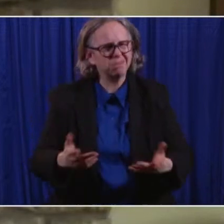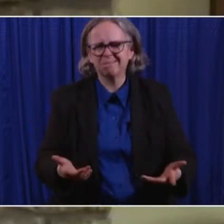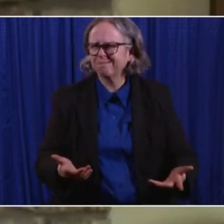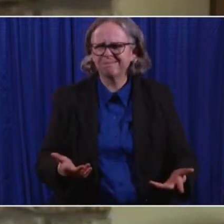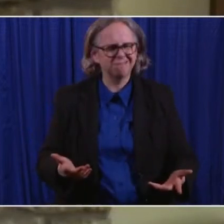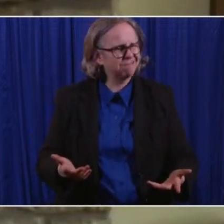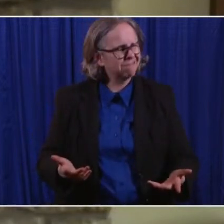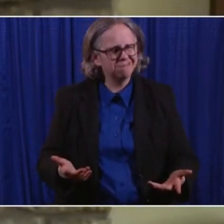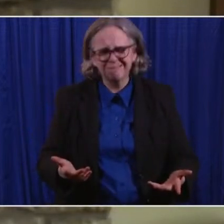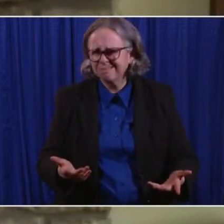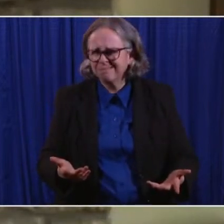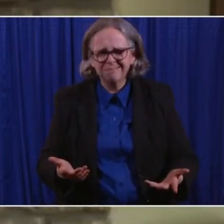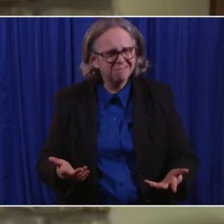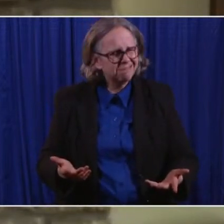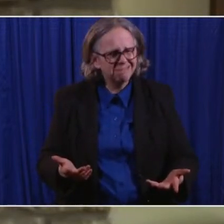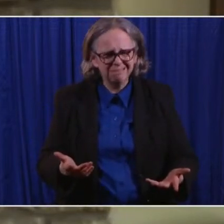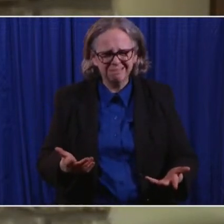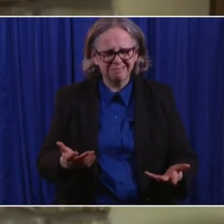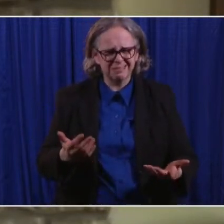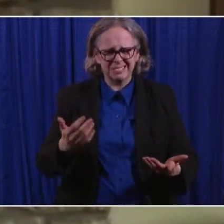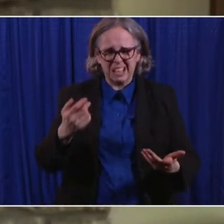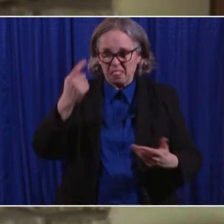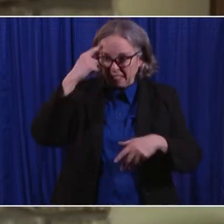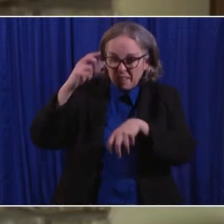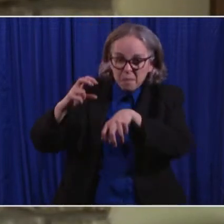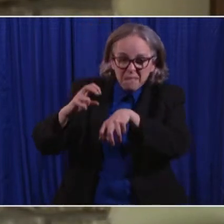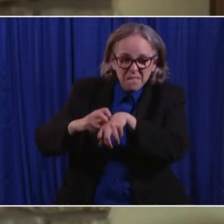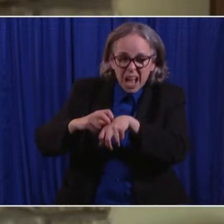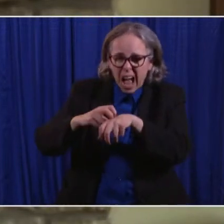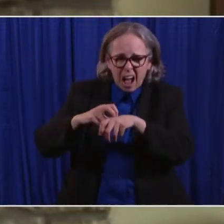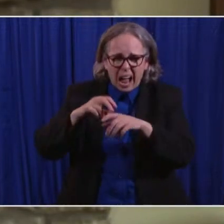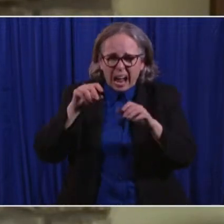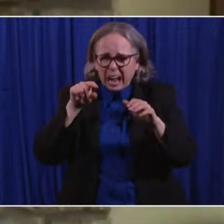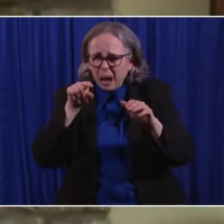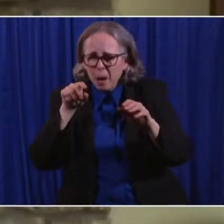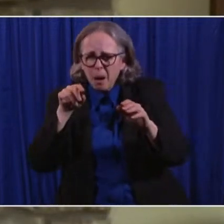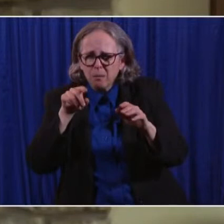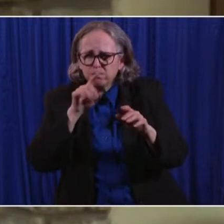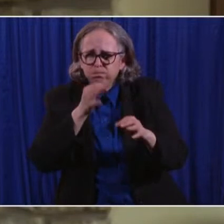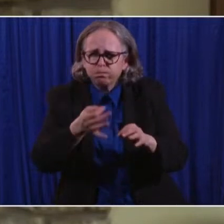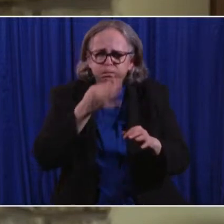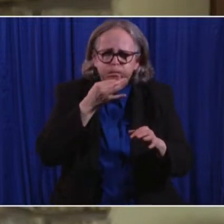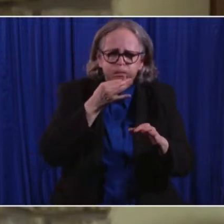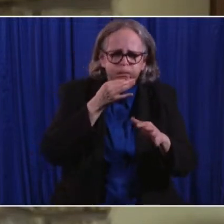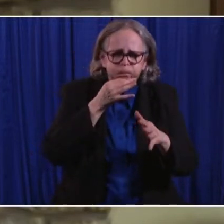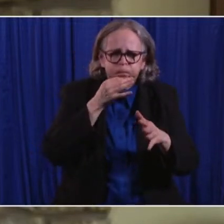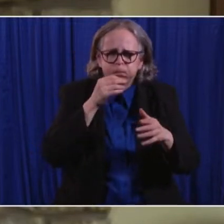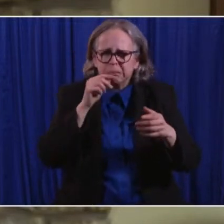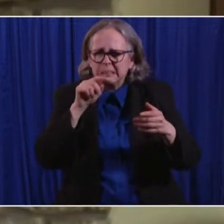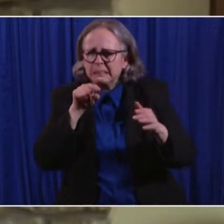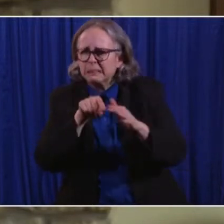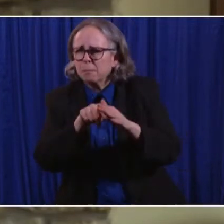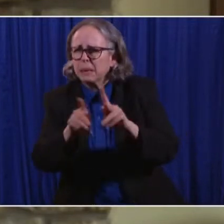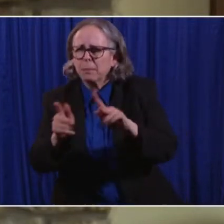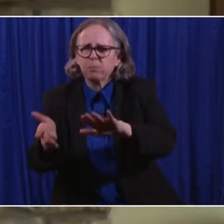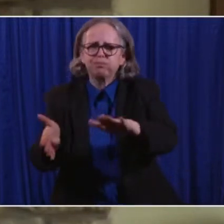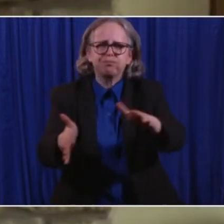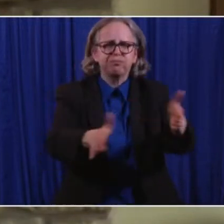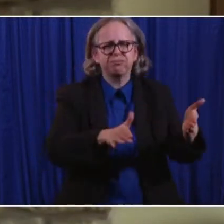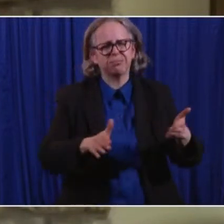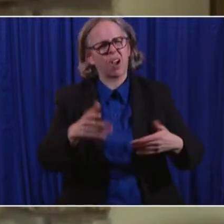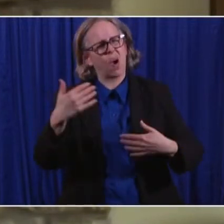virus that would kill this many people. We have people in the world who are